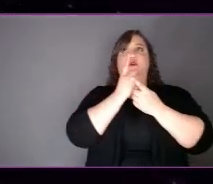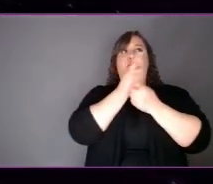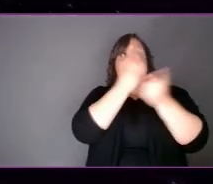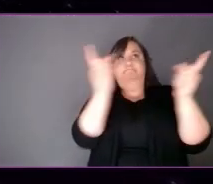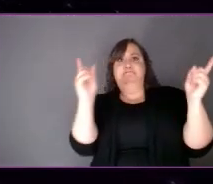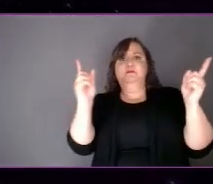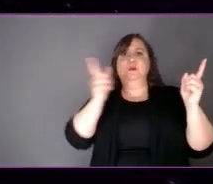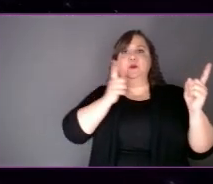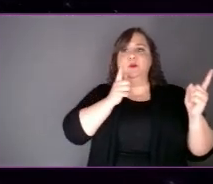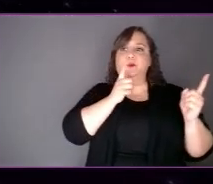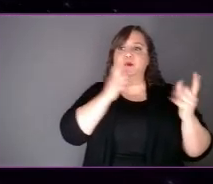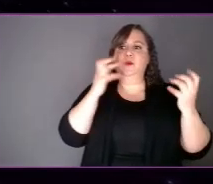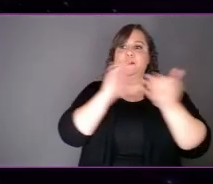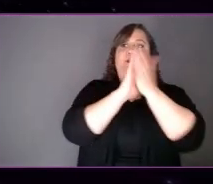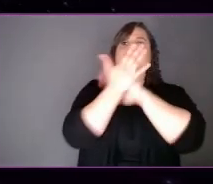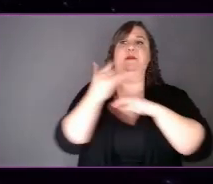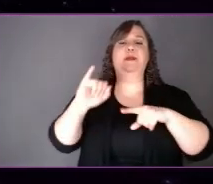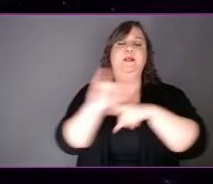interns?